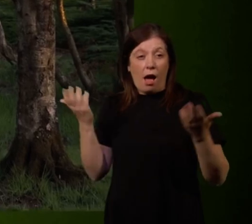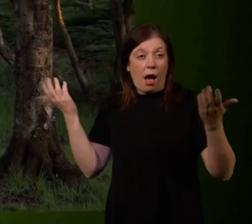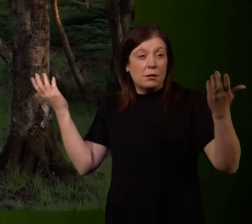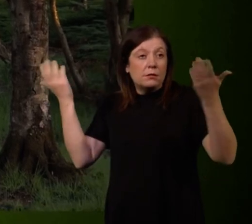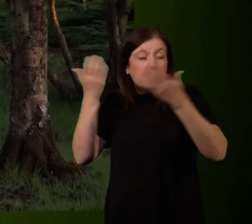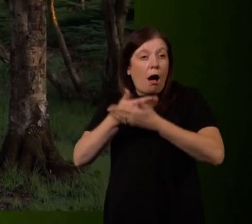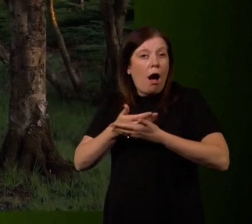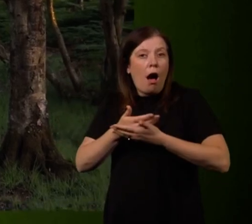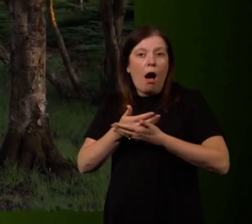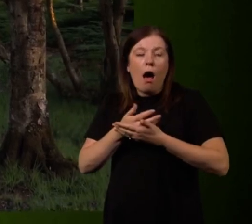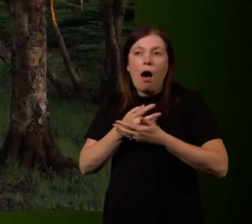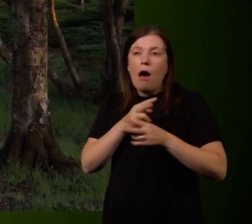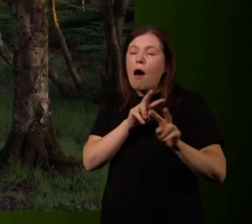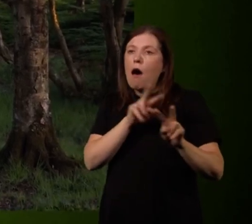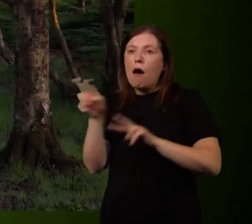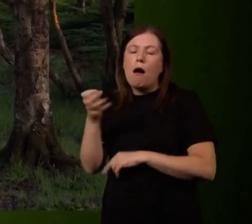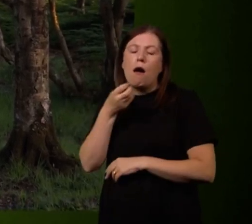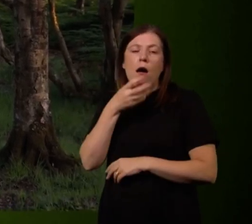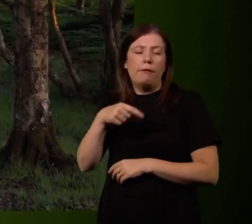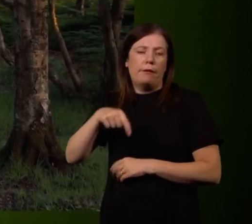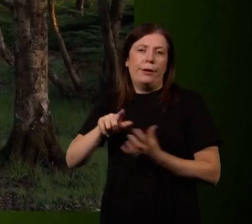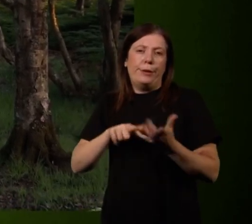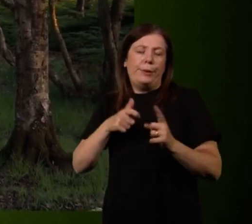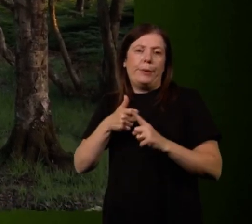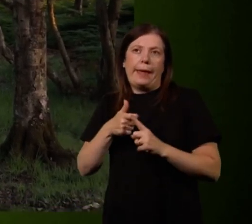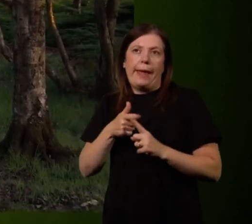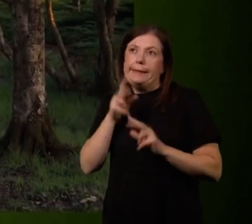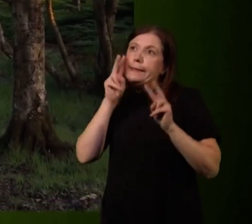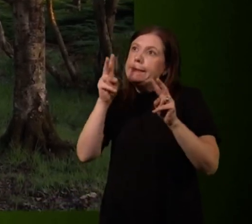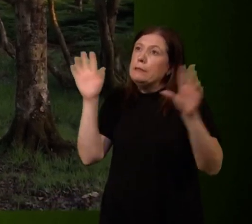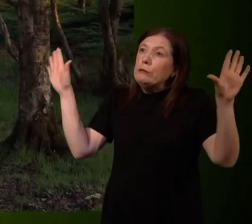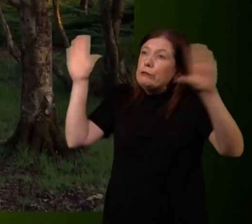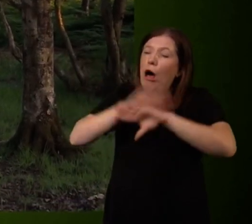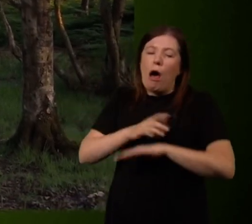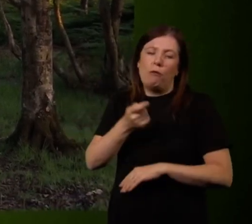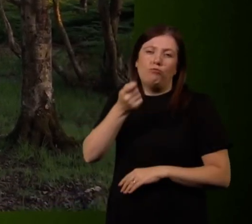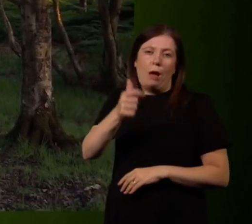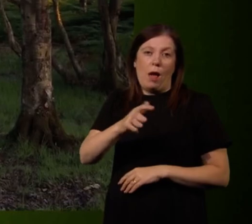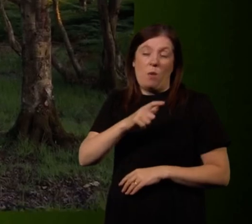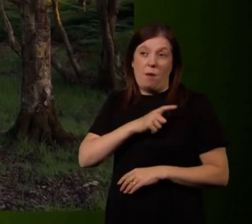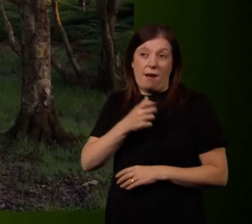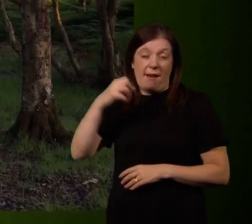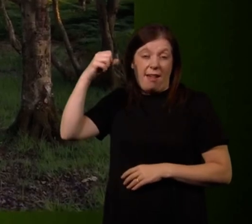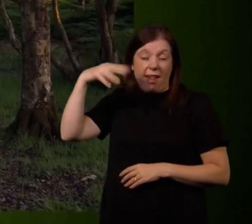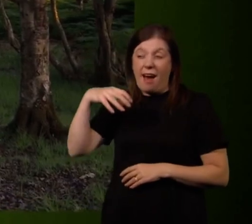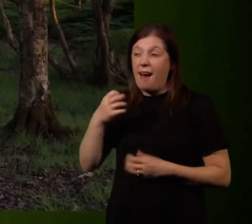dark sky. It's quite rare in the UK because of that light pollution, but it is amazing when you get to see it.